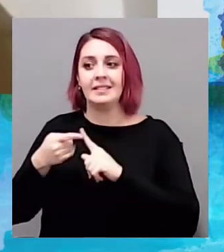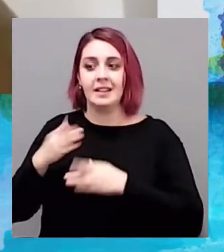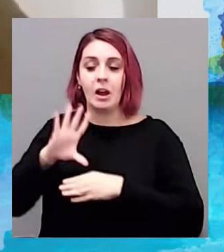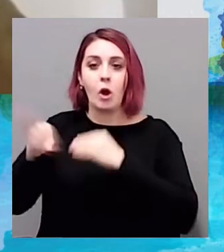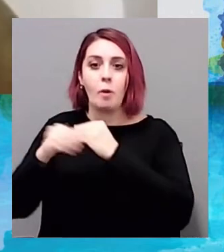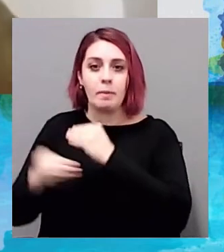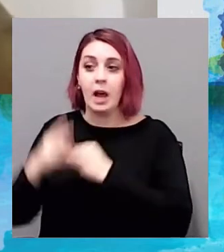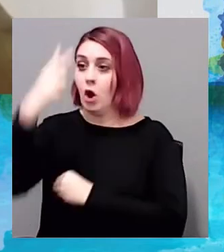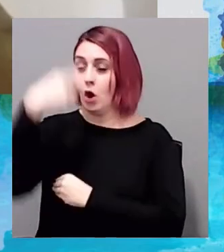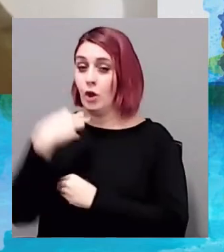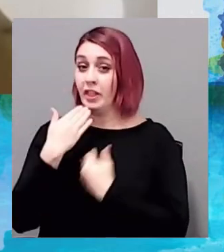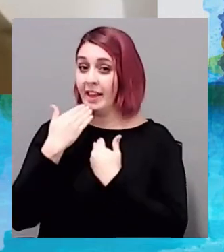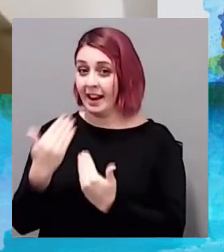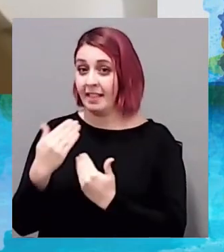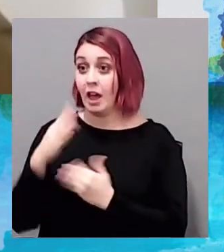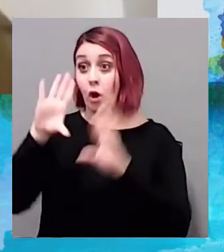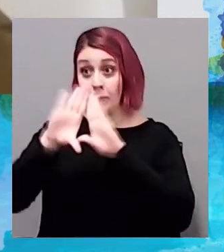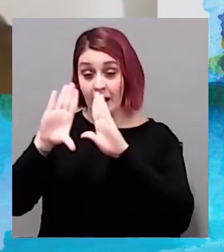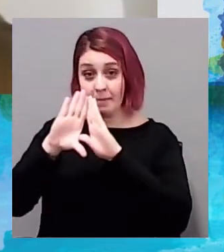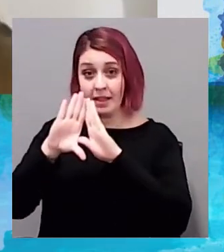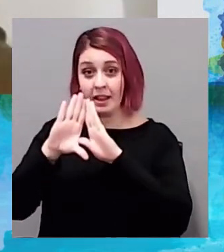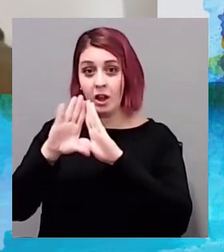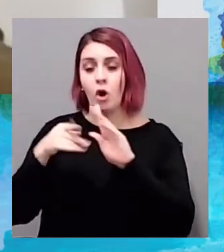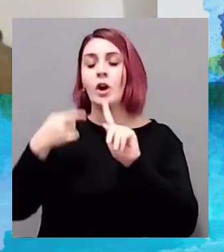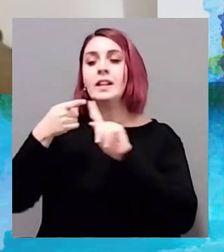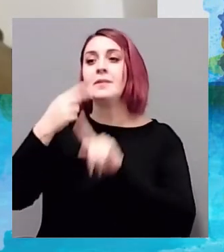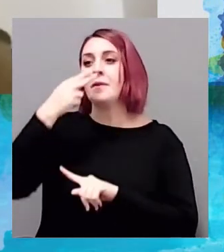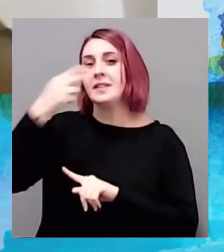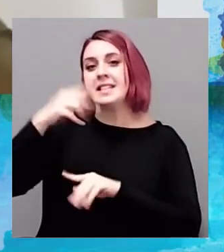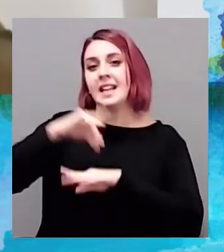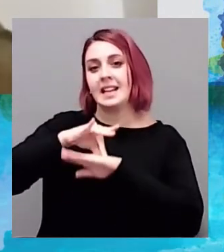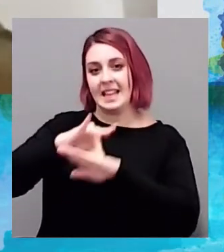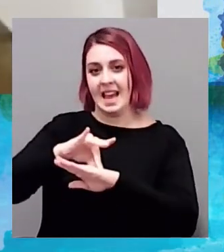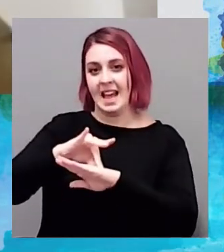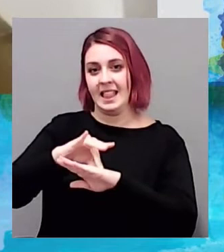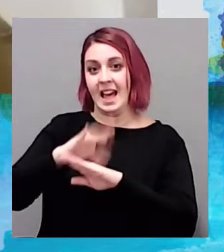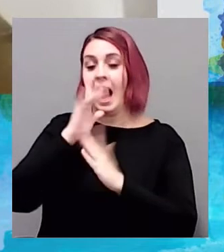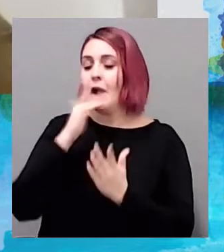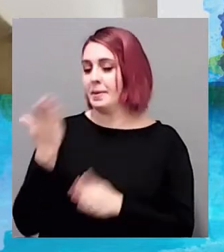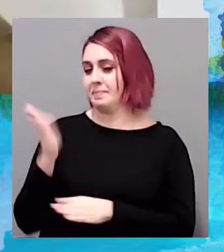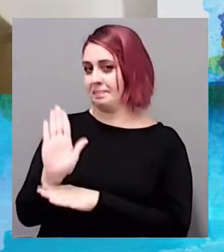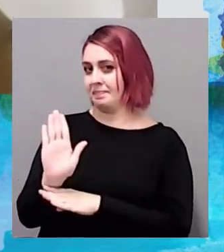And the ONCE organization has supplemented this with a guided visit.